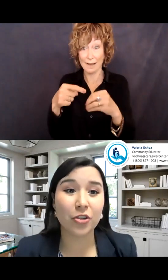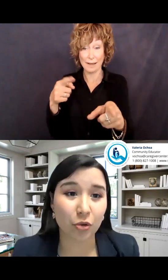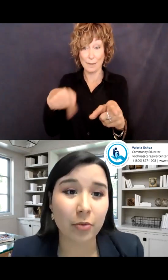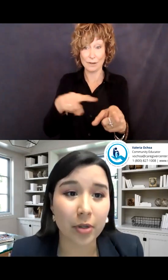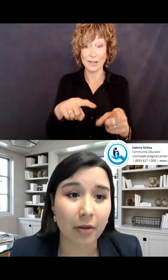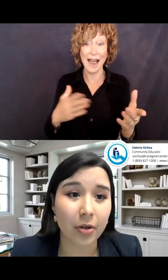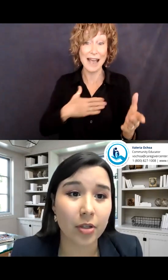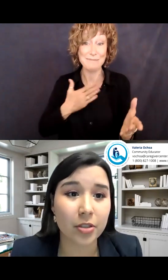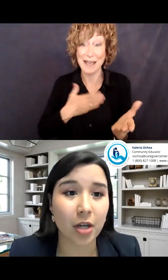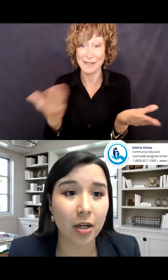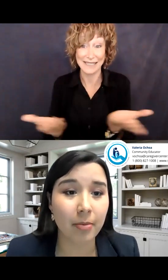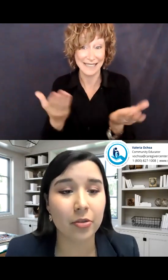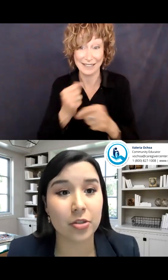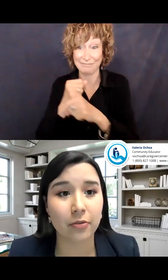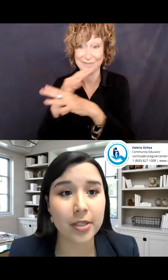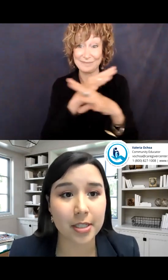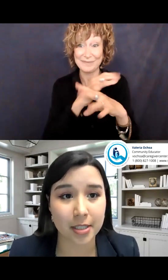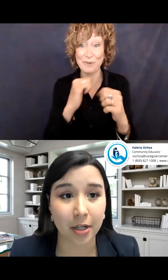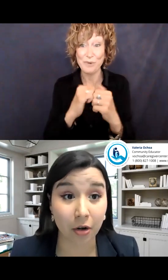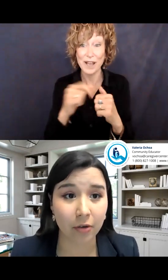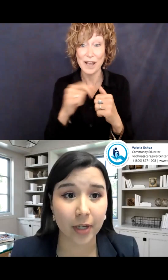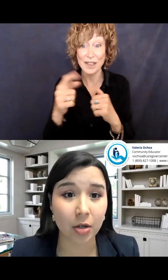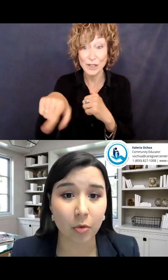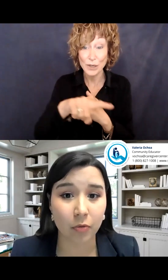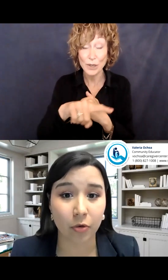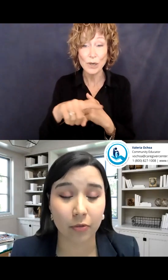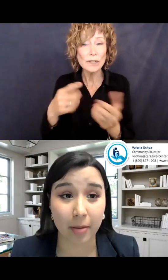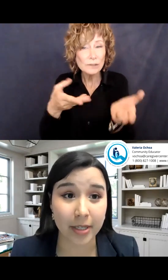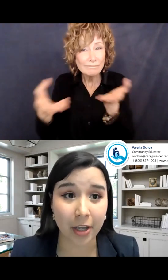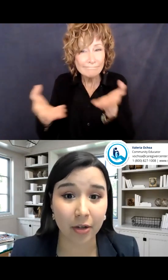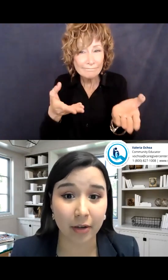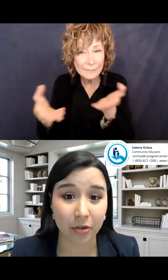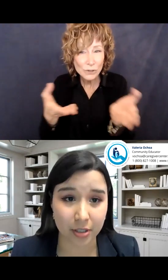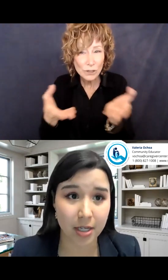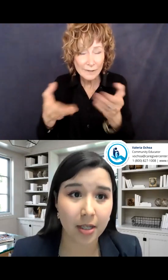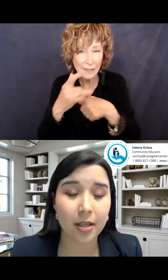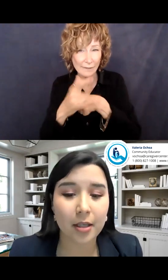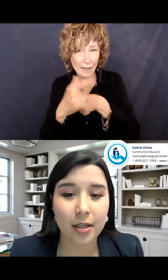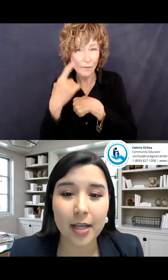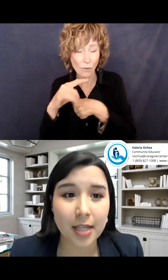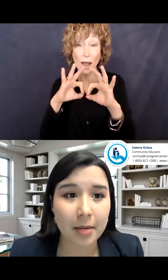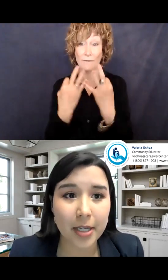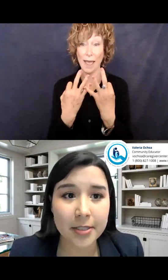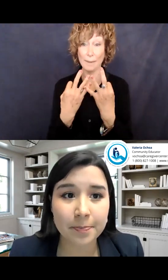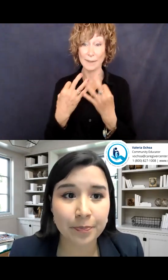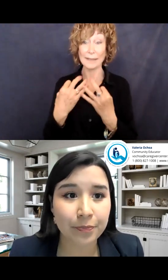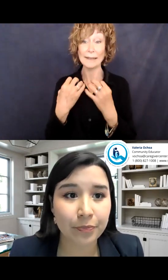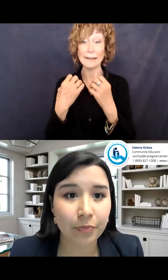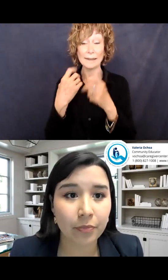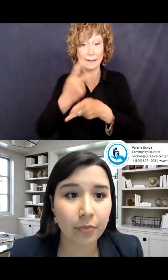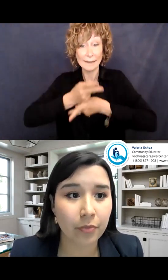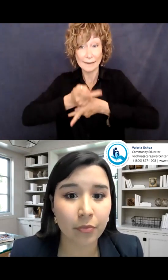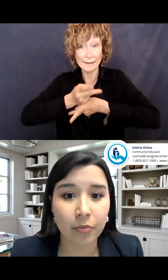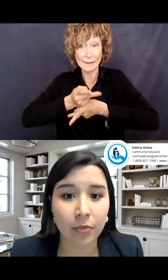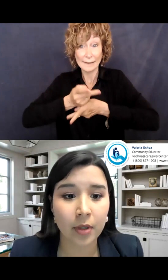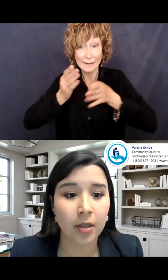here virtually with everyone to talk about the services that are available for family caregivers. Next slide, please.